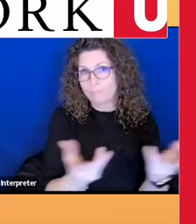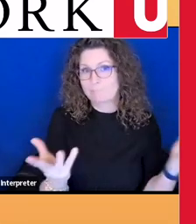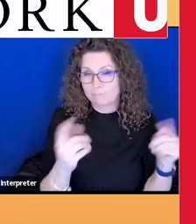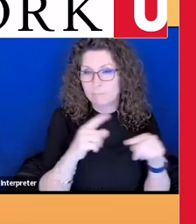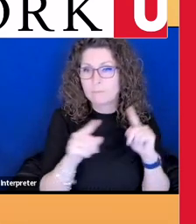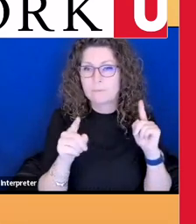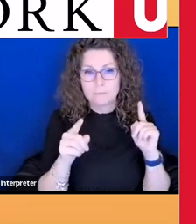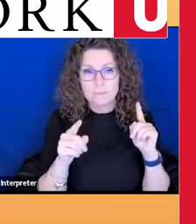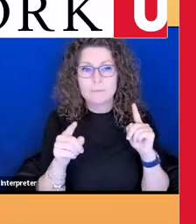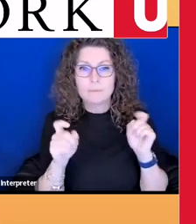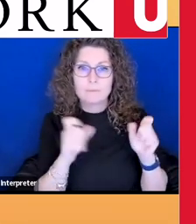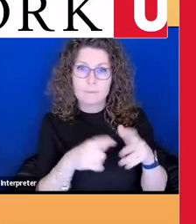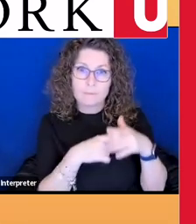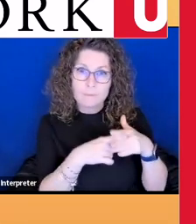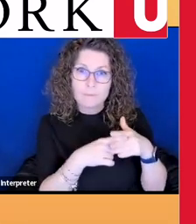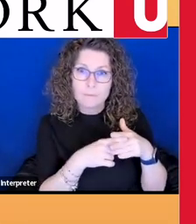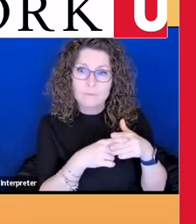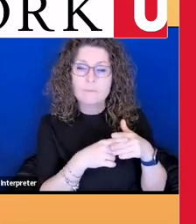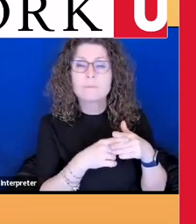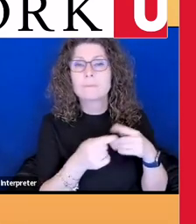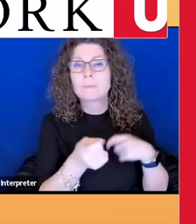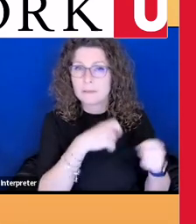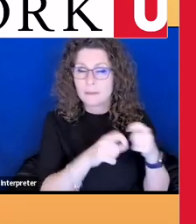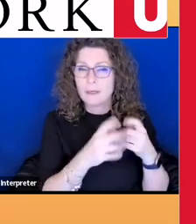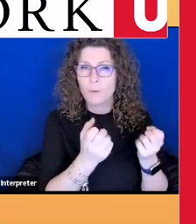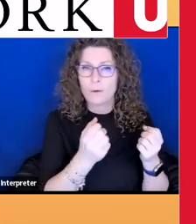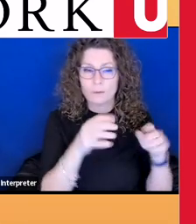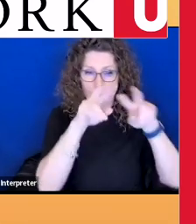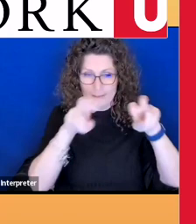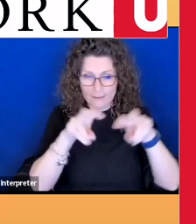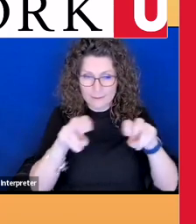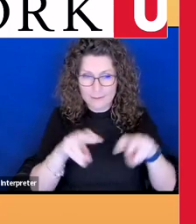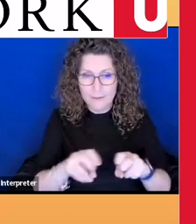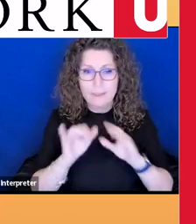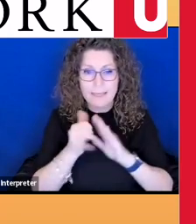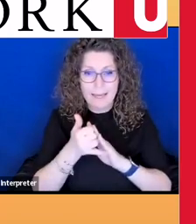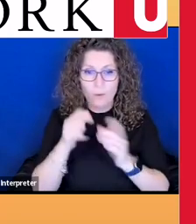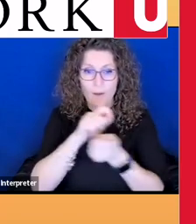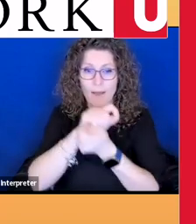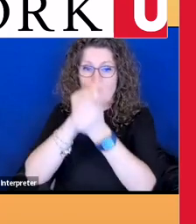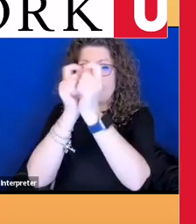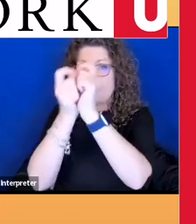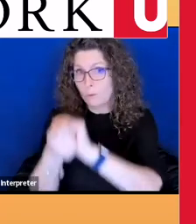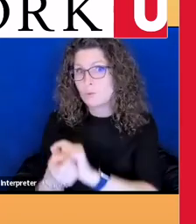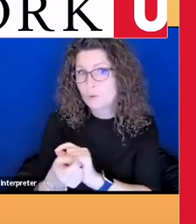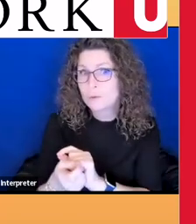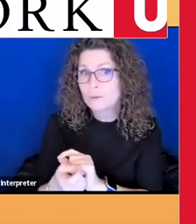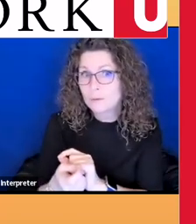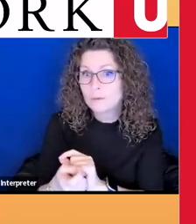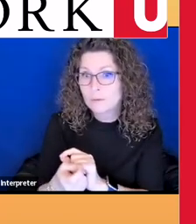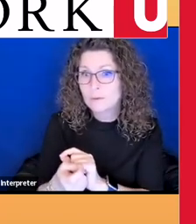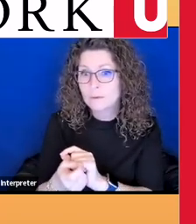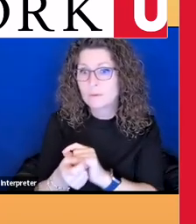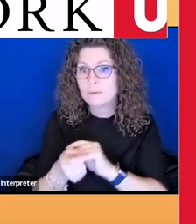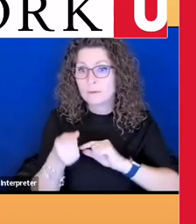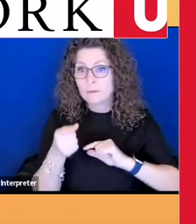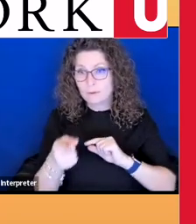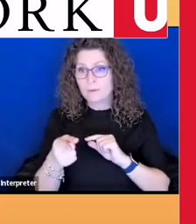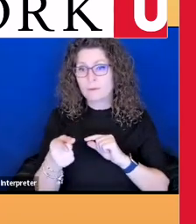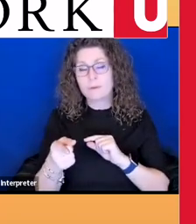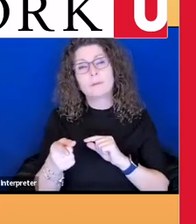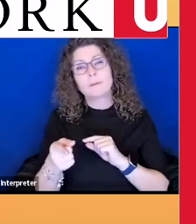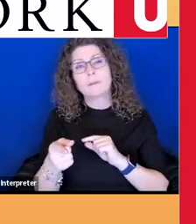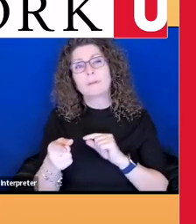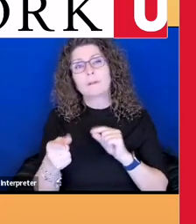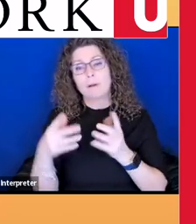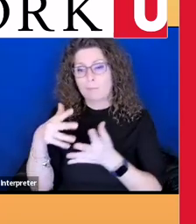to, I want to examine how the evolution of the concept of solidarity is enmeshed with anti-Black